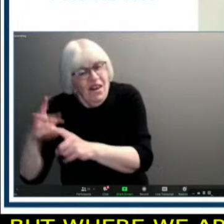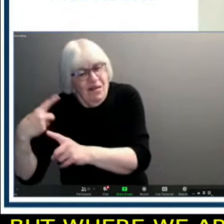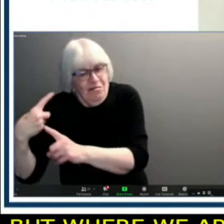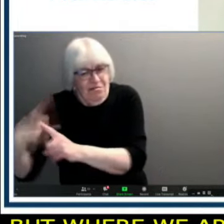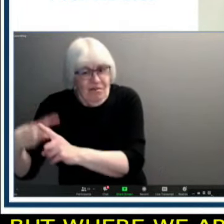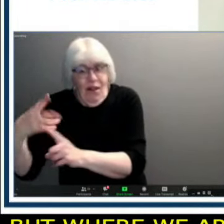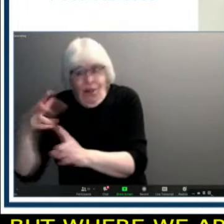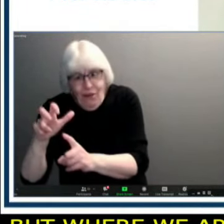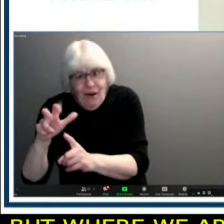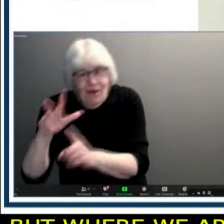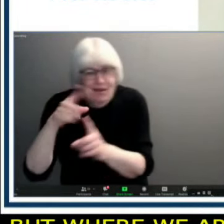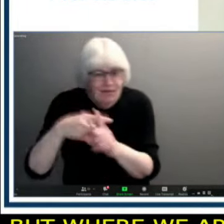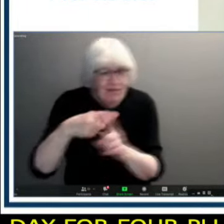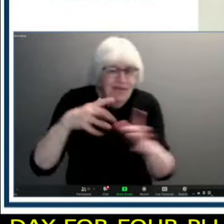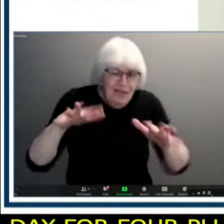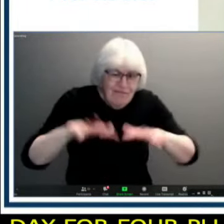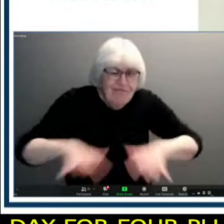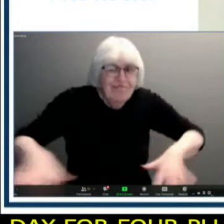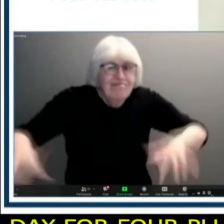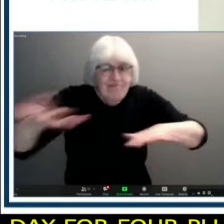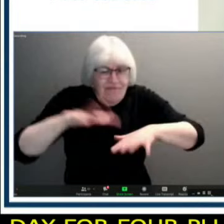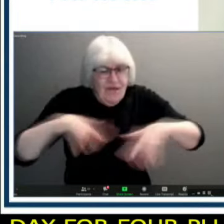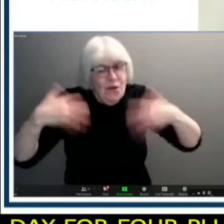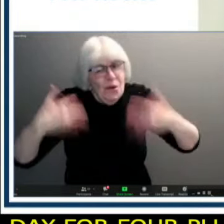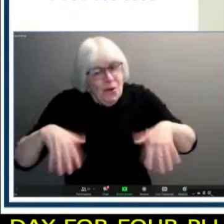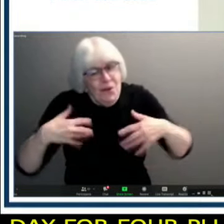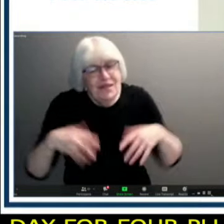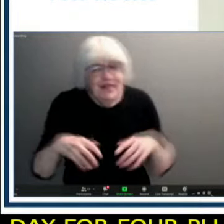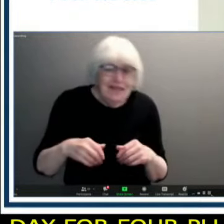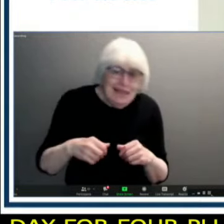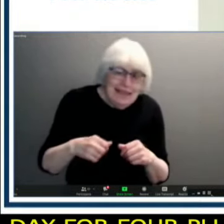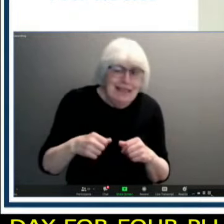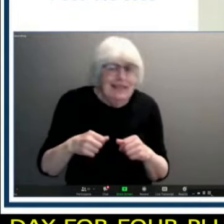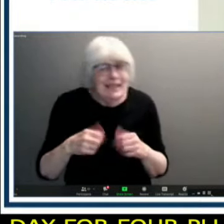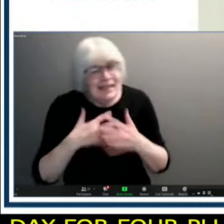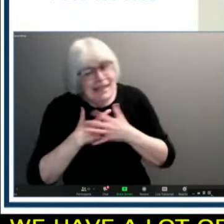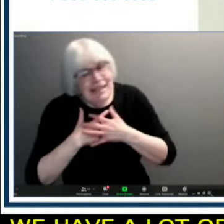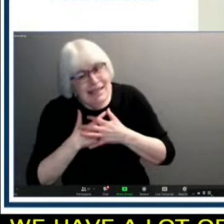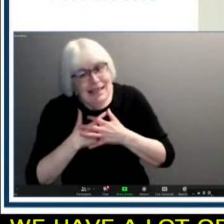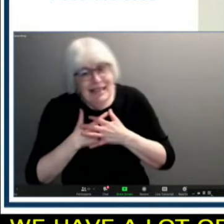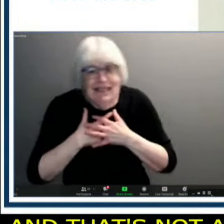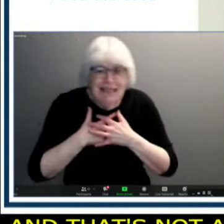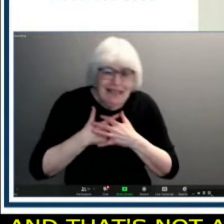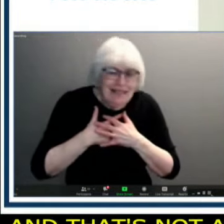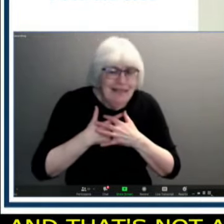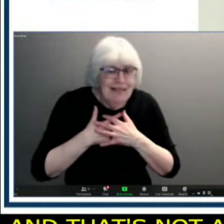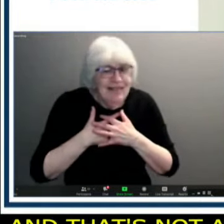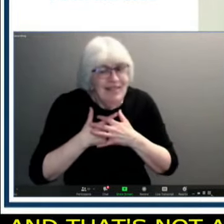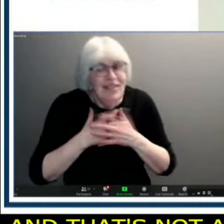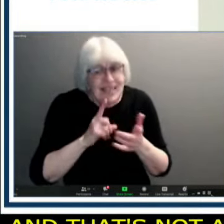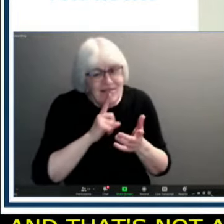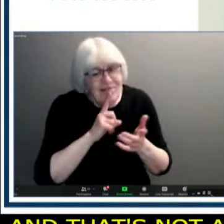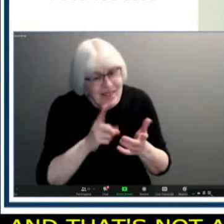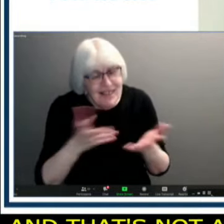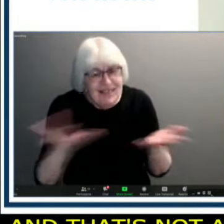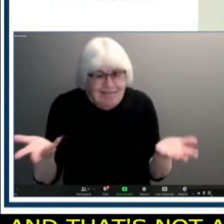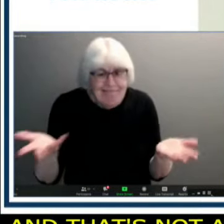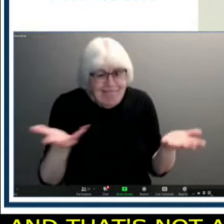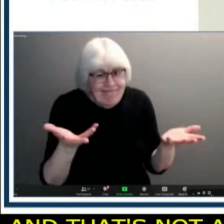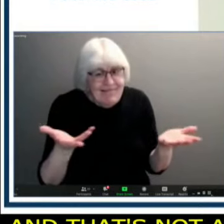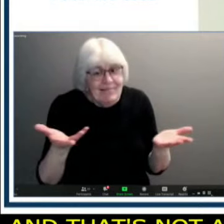and that's certainly not a great feeling. It's a reality. So the border